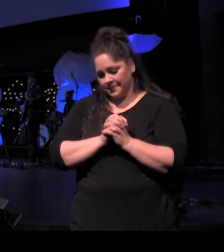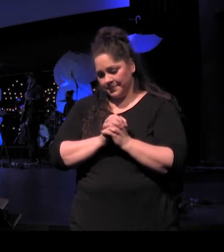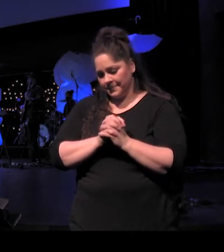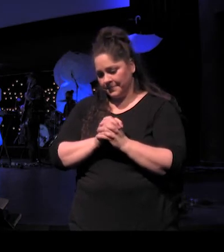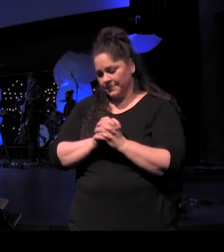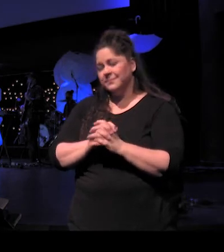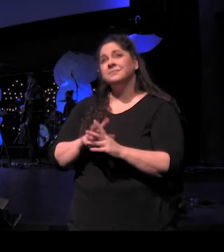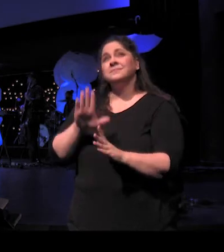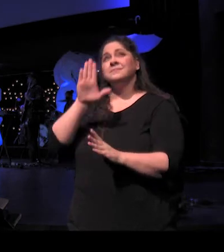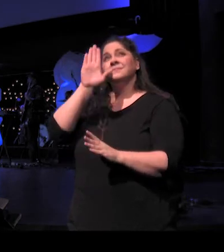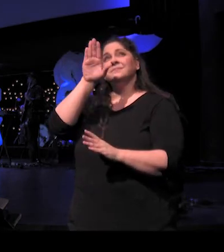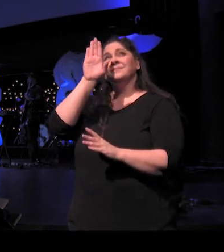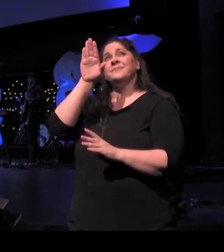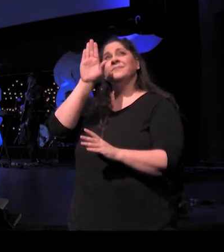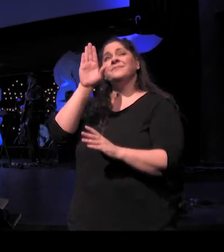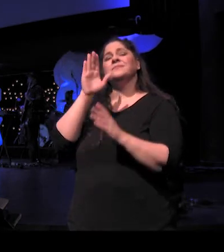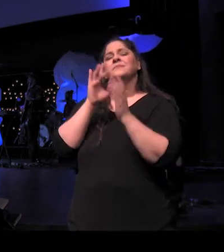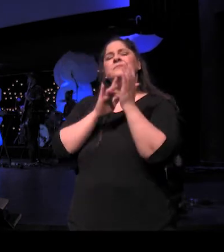Jesus.